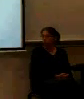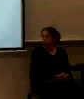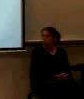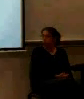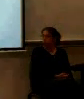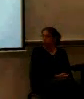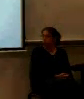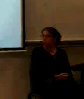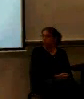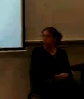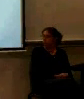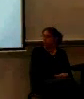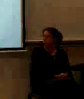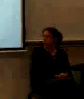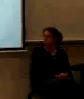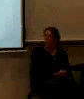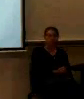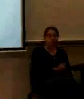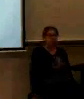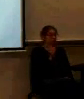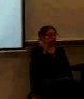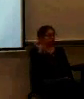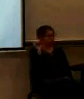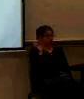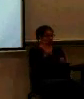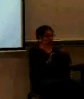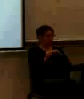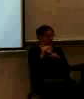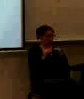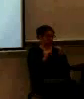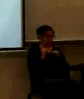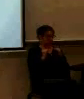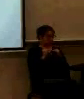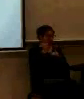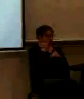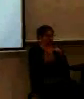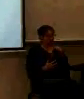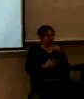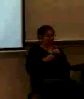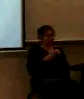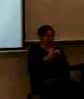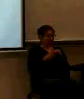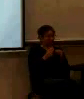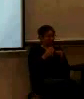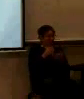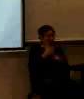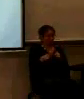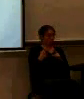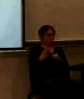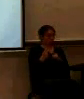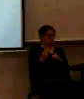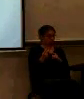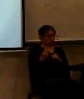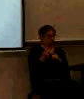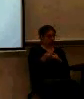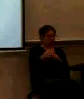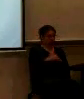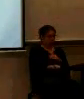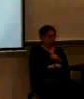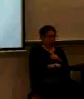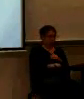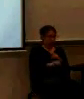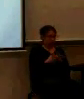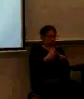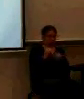So looking at that as a chemical equilibrium, essentially, if we add protons here, it forces